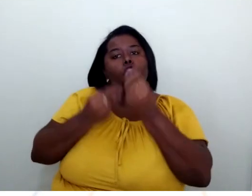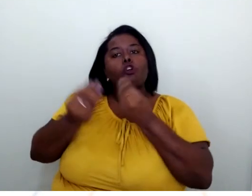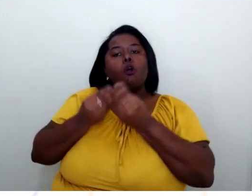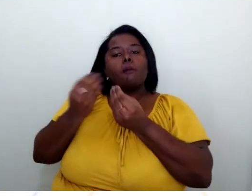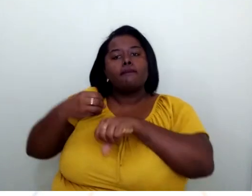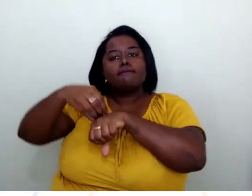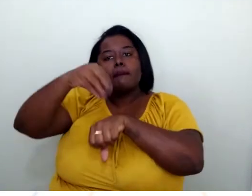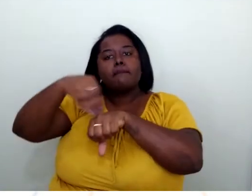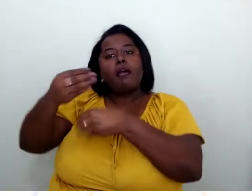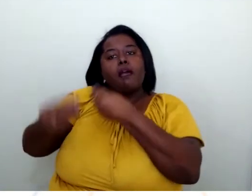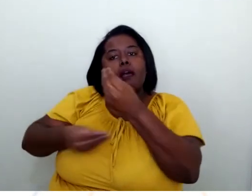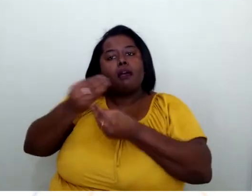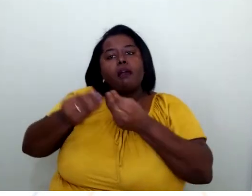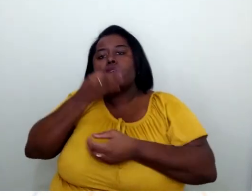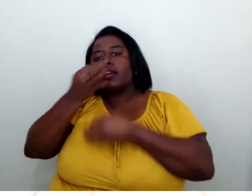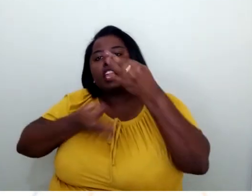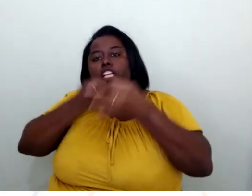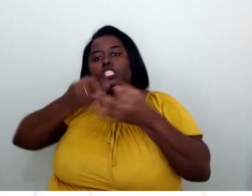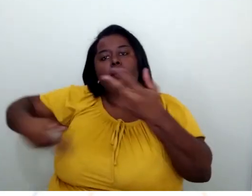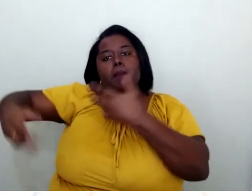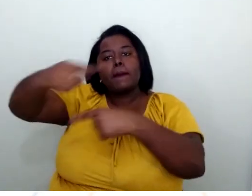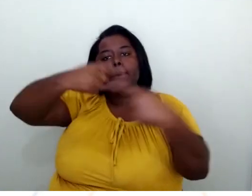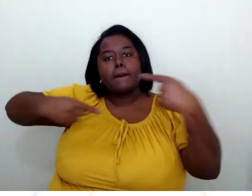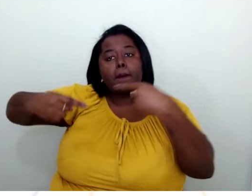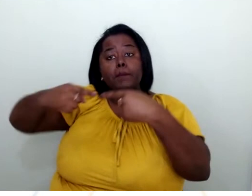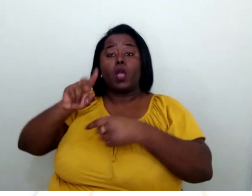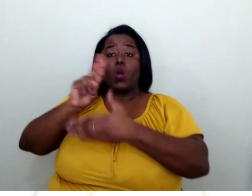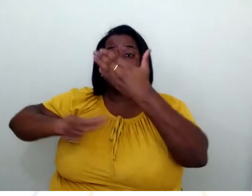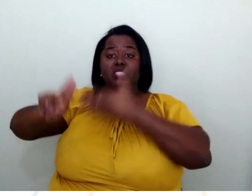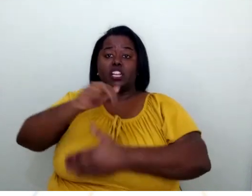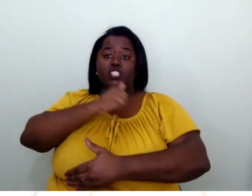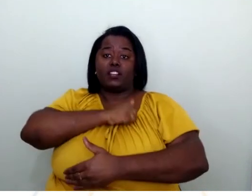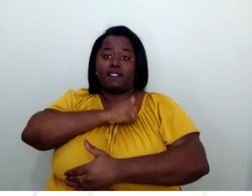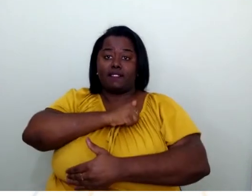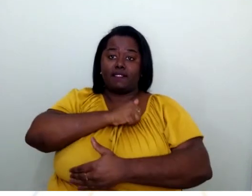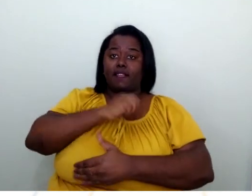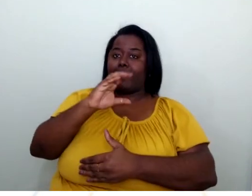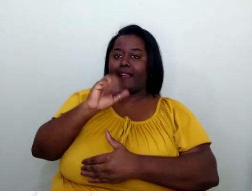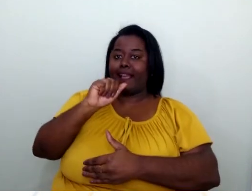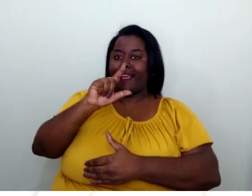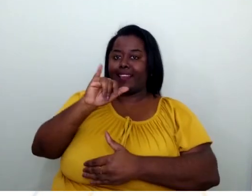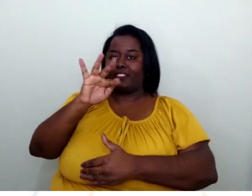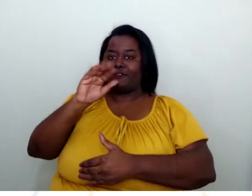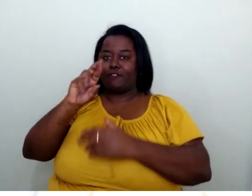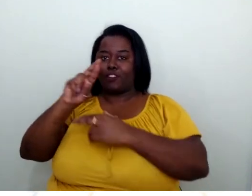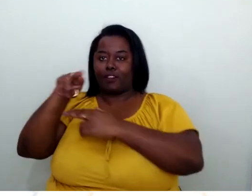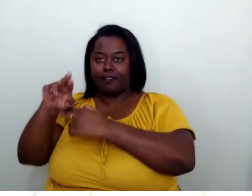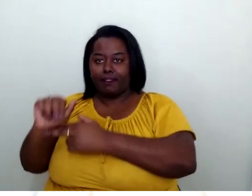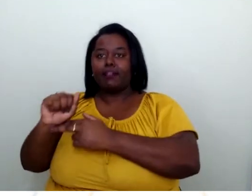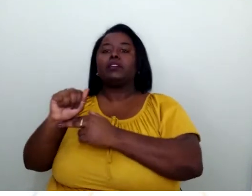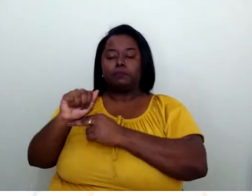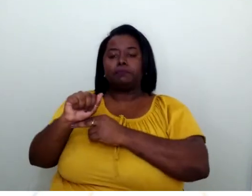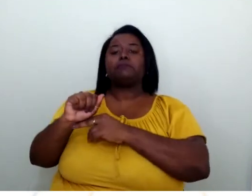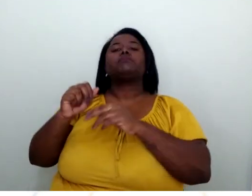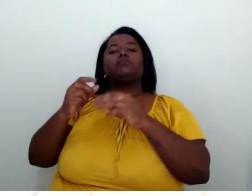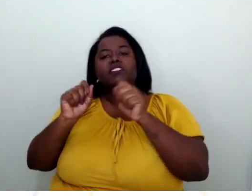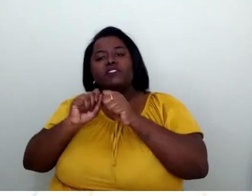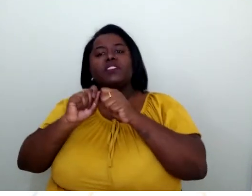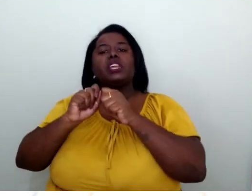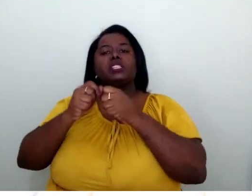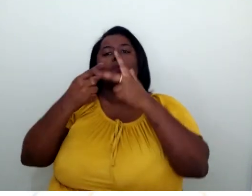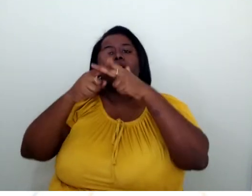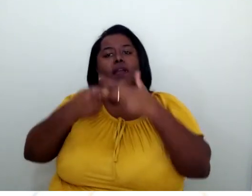relationships. How important it is to create a sense of communication and collaboration if students are going to